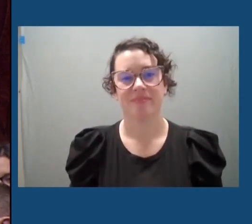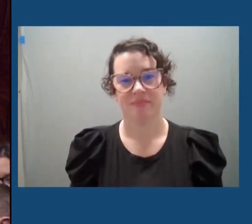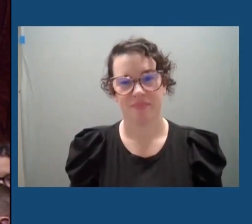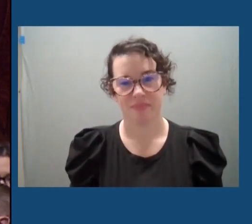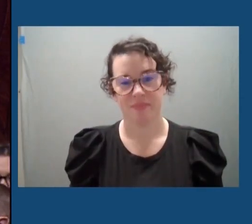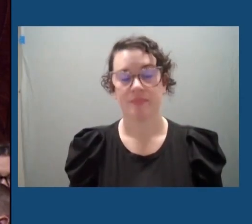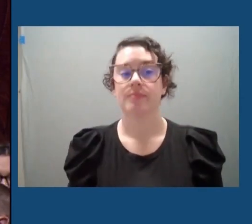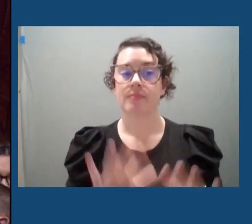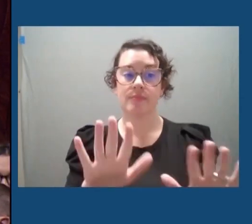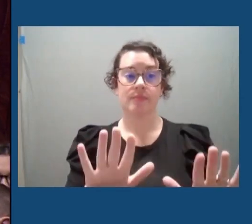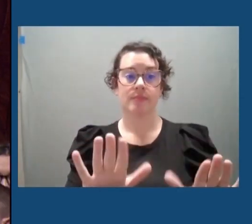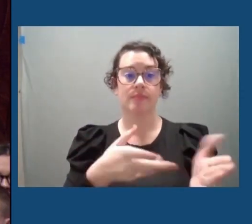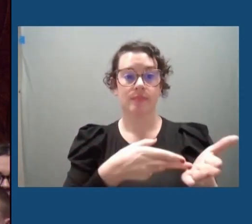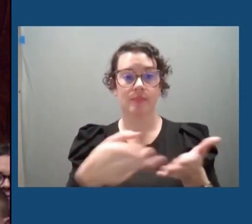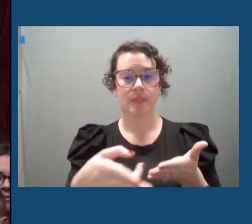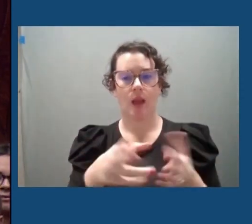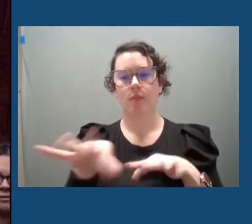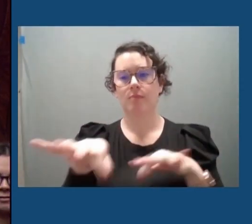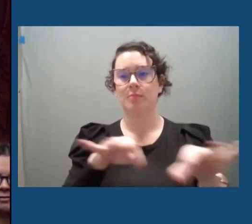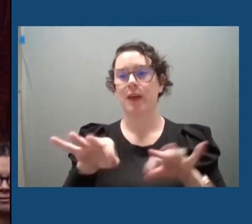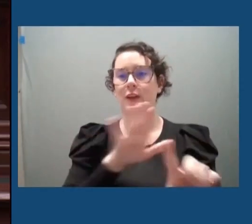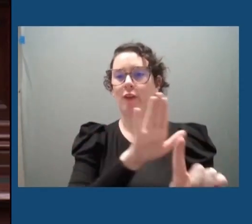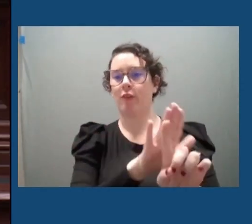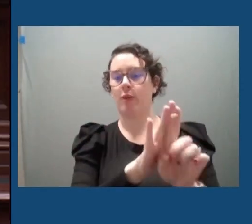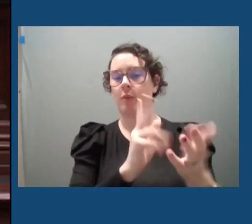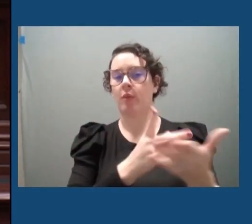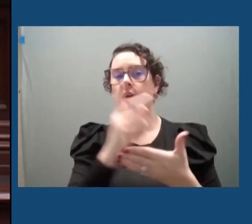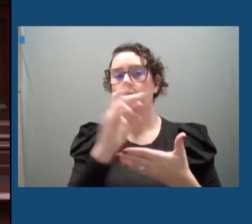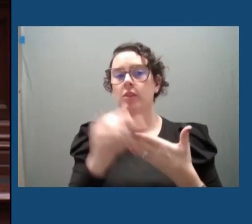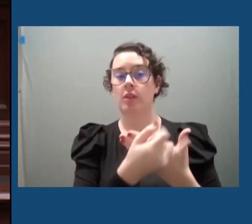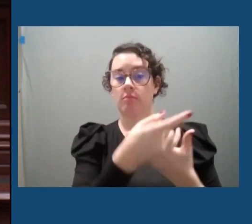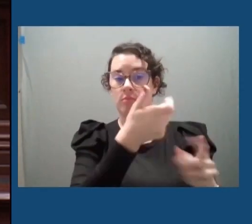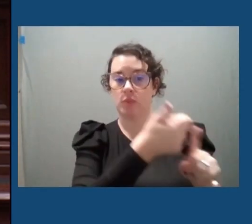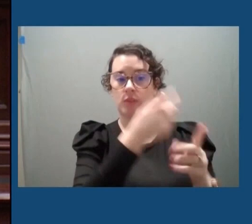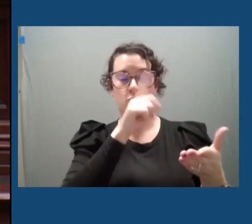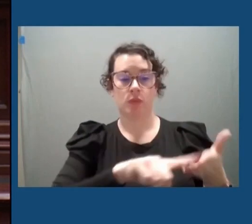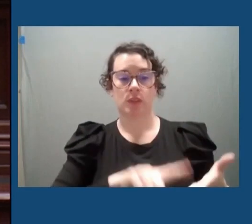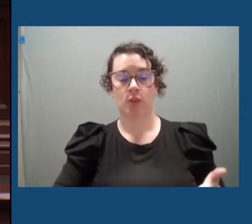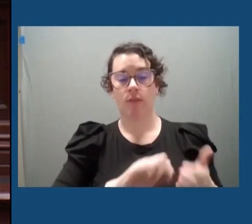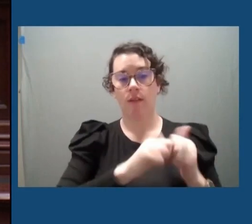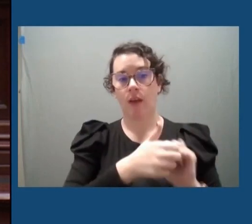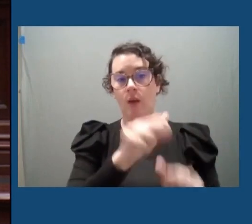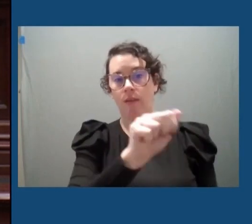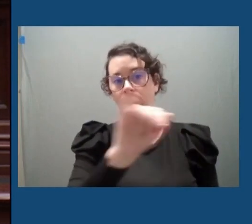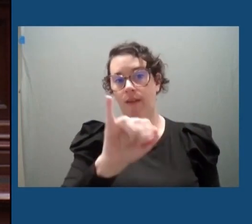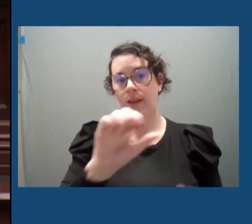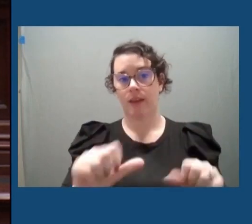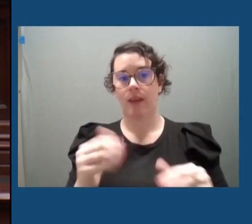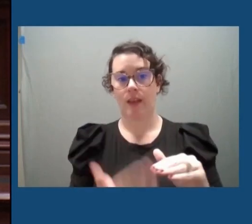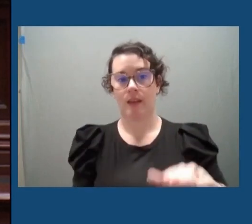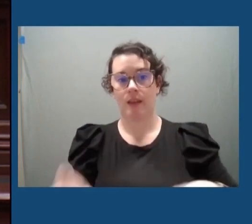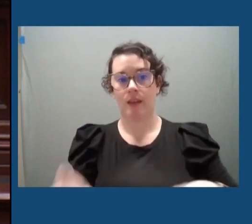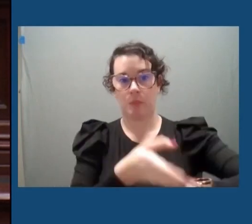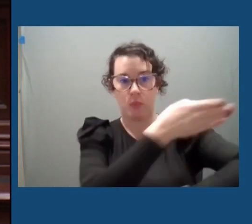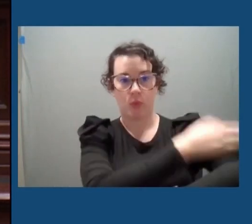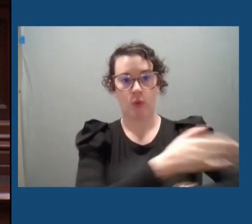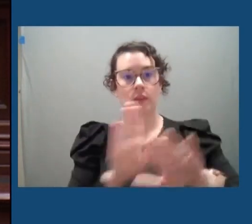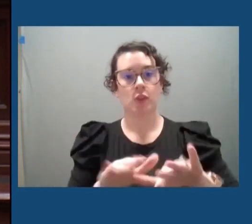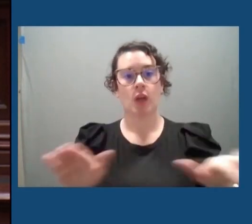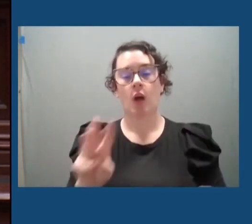Let me tell you what Holiday's doing. She's conducted research on how AI can improve the child welfare